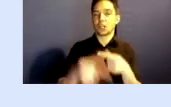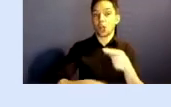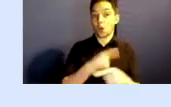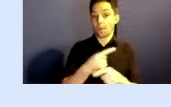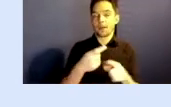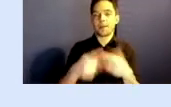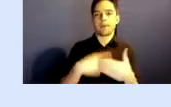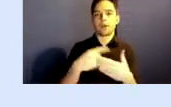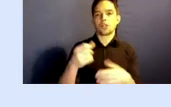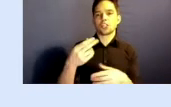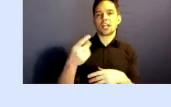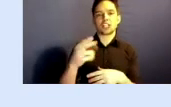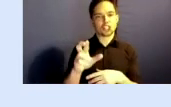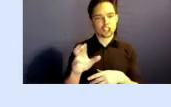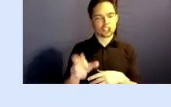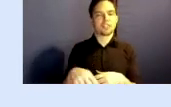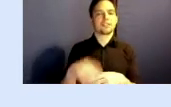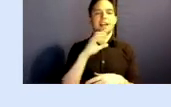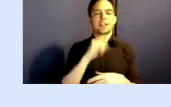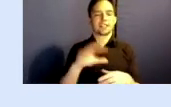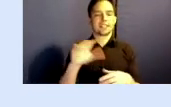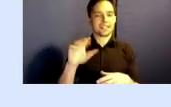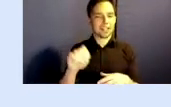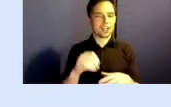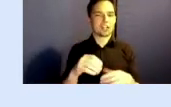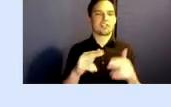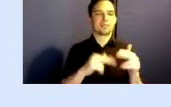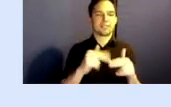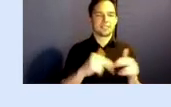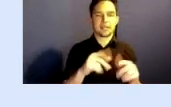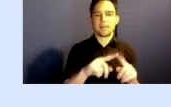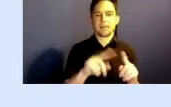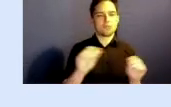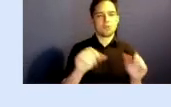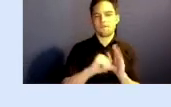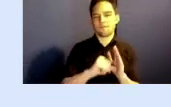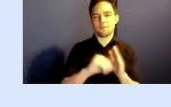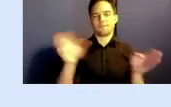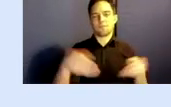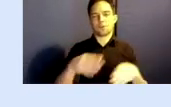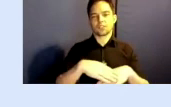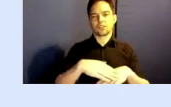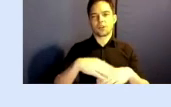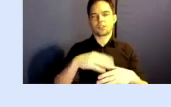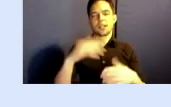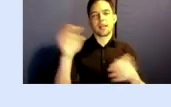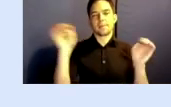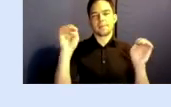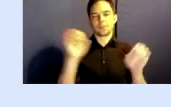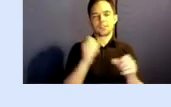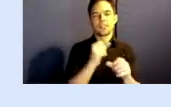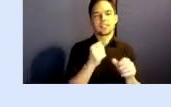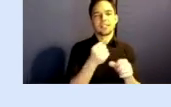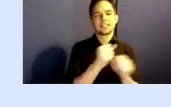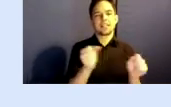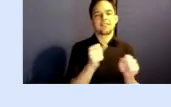shelters, detention, elderly care facilities, but no focus or prioritization for emergency safe shelter for